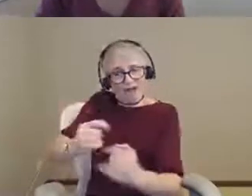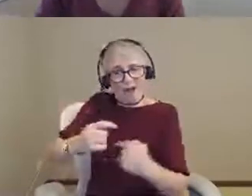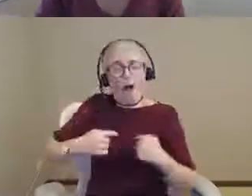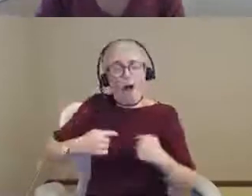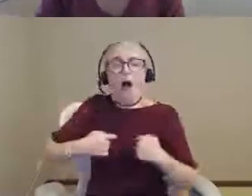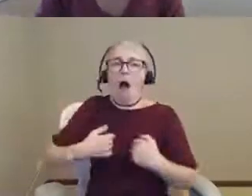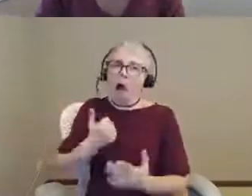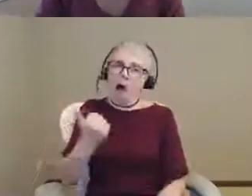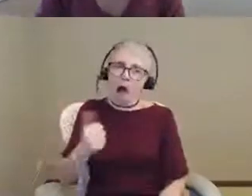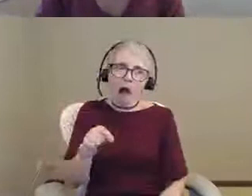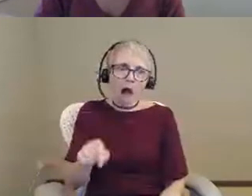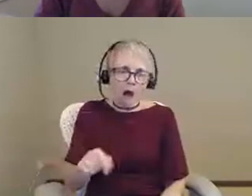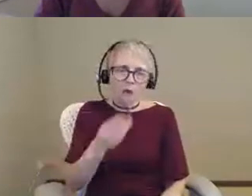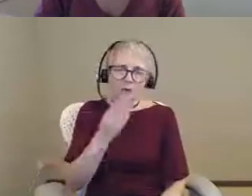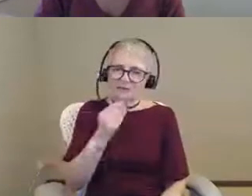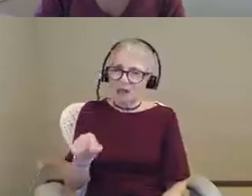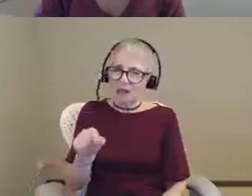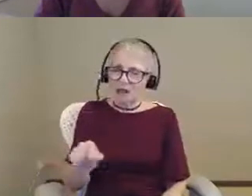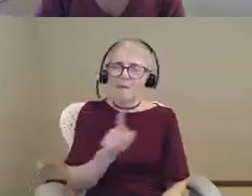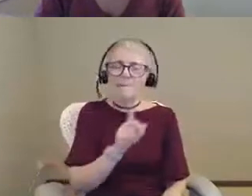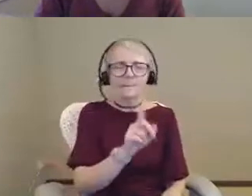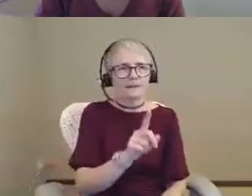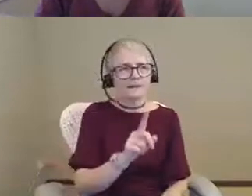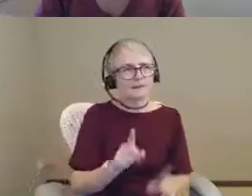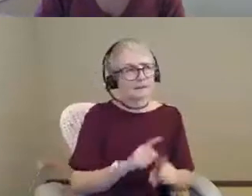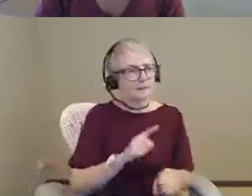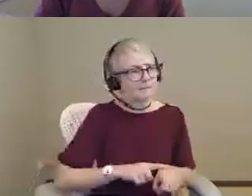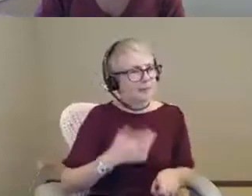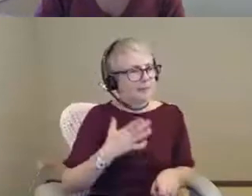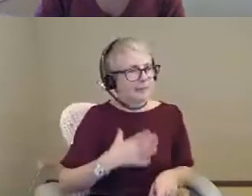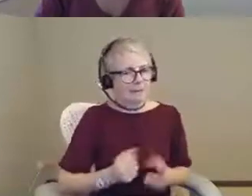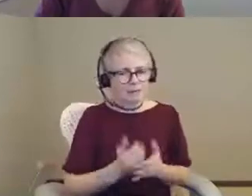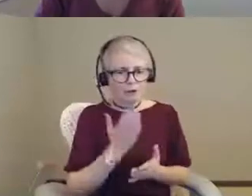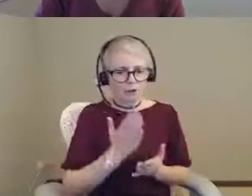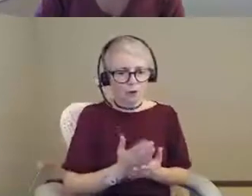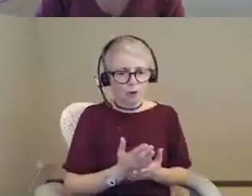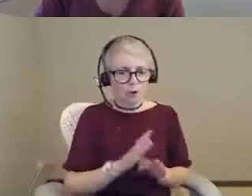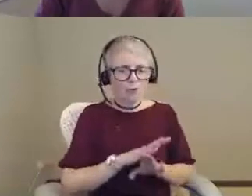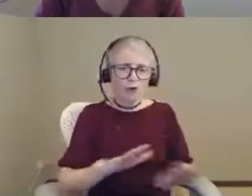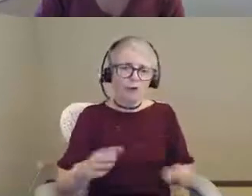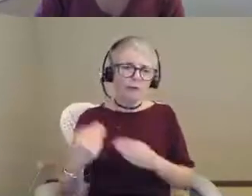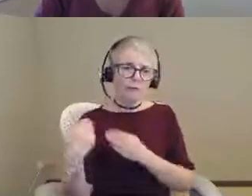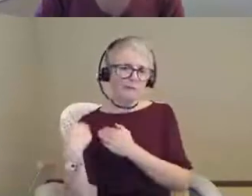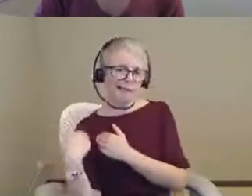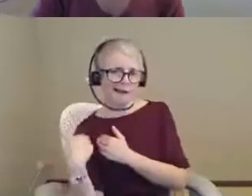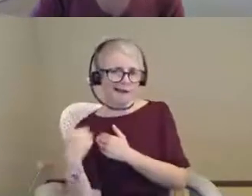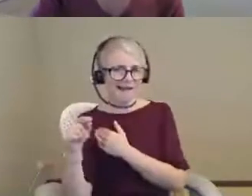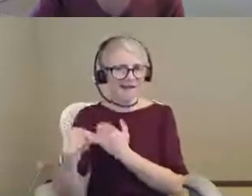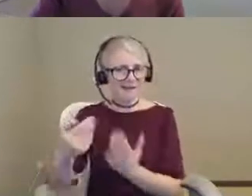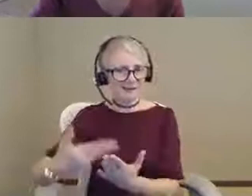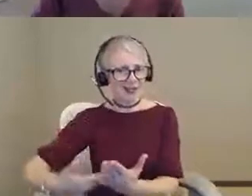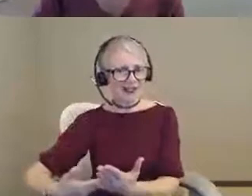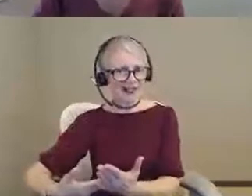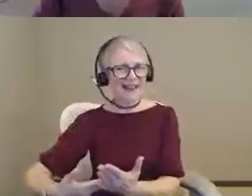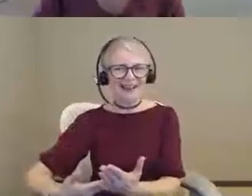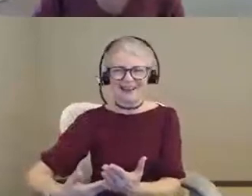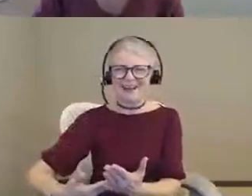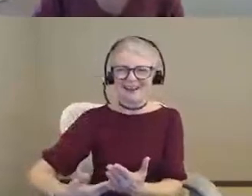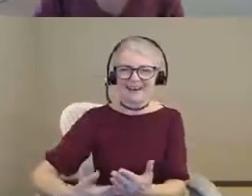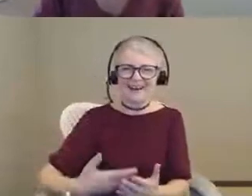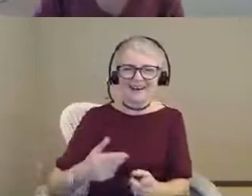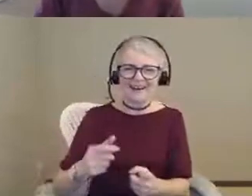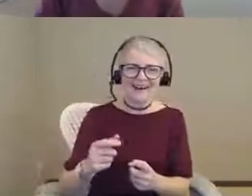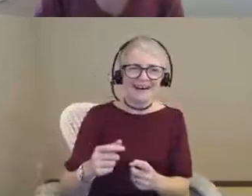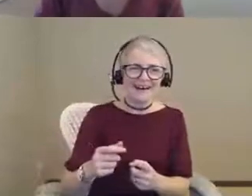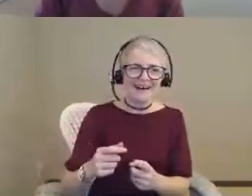have in other tools. But we also need to make sure that as designers, we don't rely too much on the tool. A tool can tell me if I have alt text. A